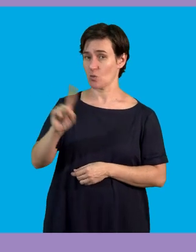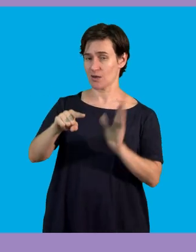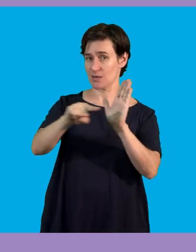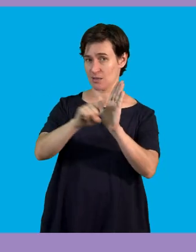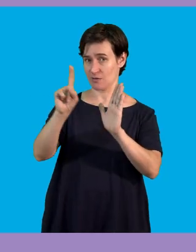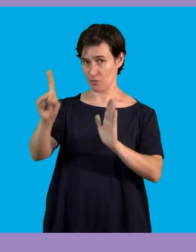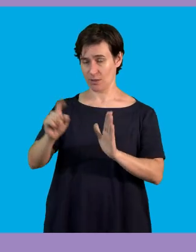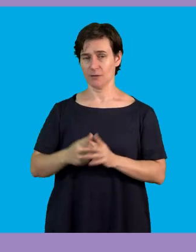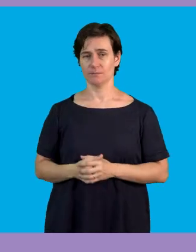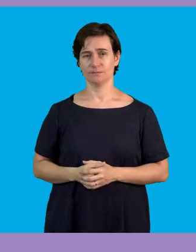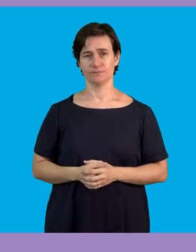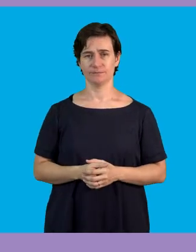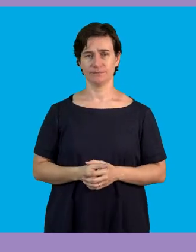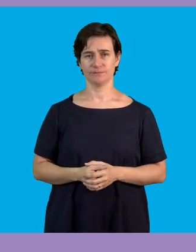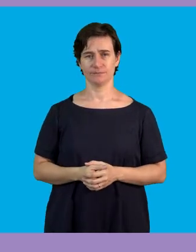to negative 1.